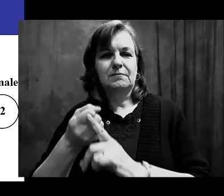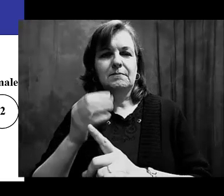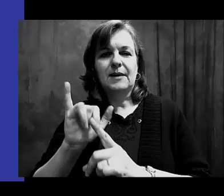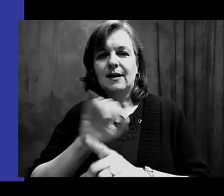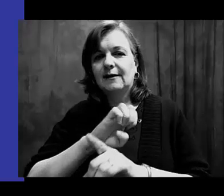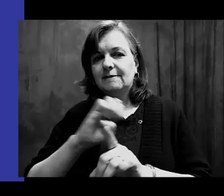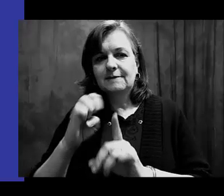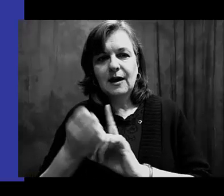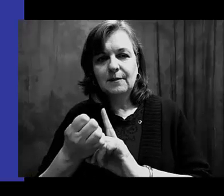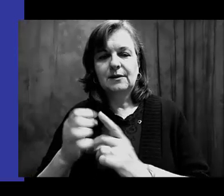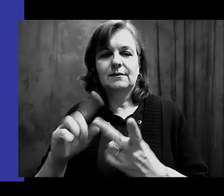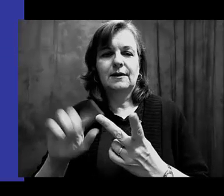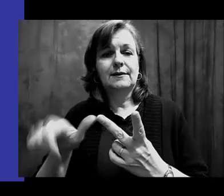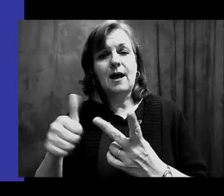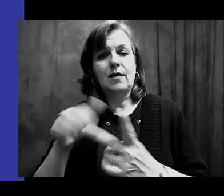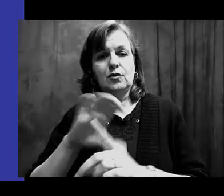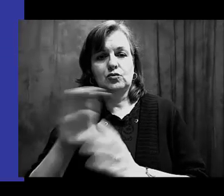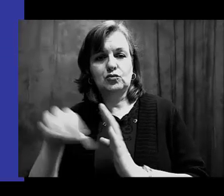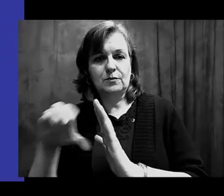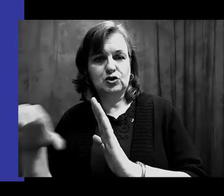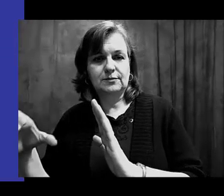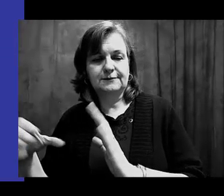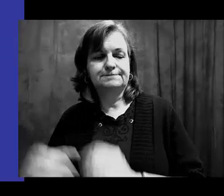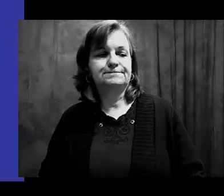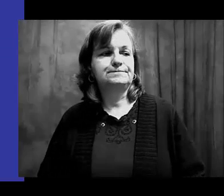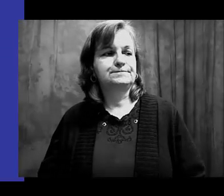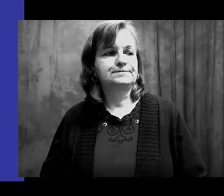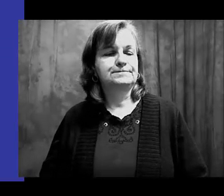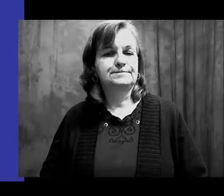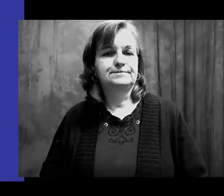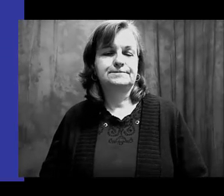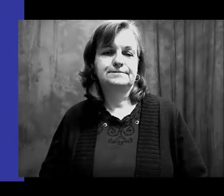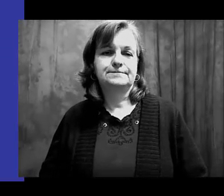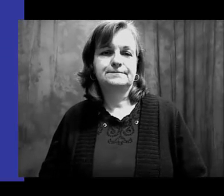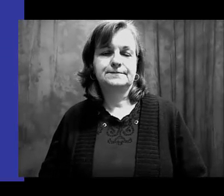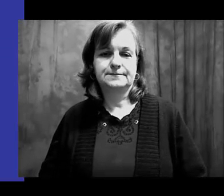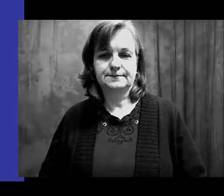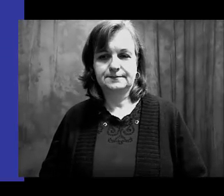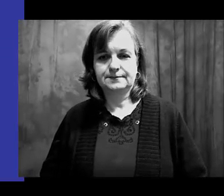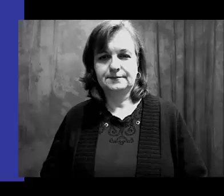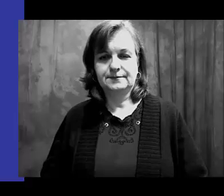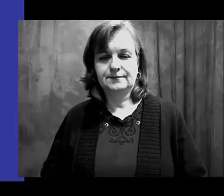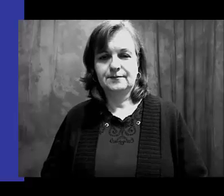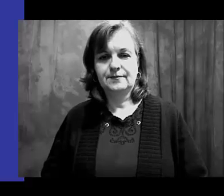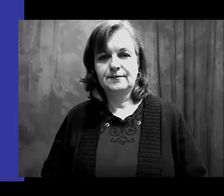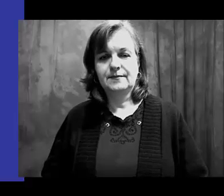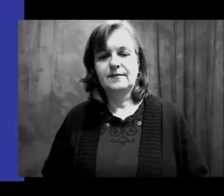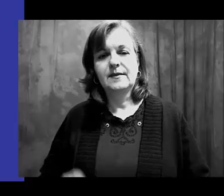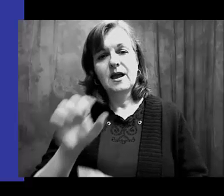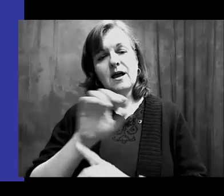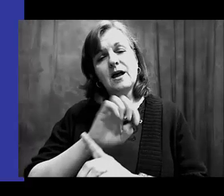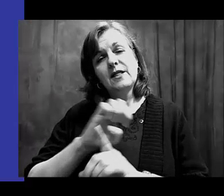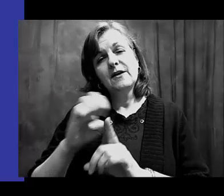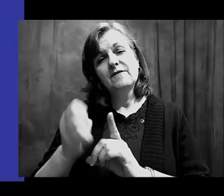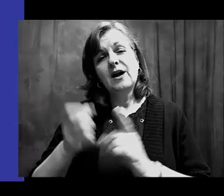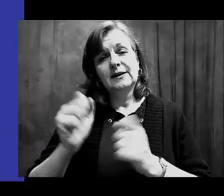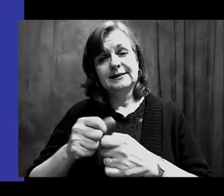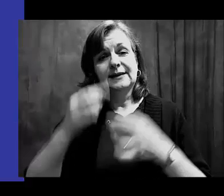other chromosomes. So in the environment, we can actually look at sex determination by